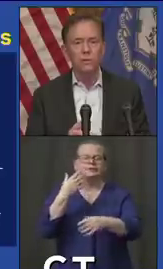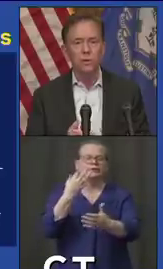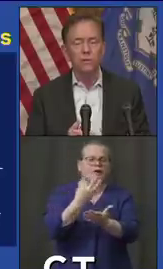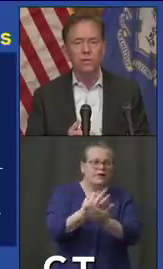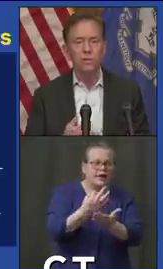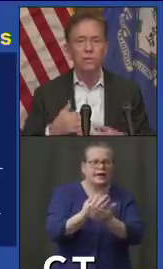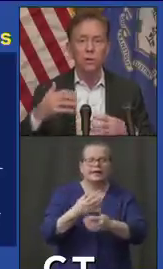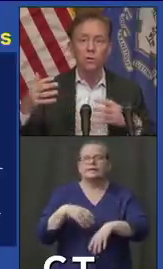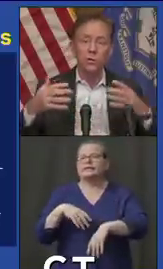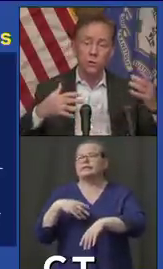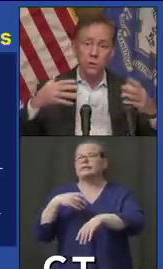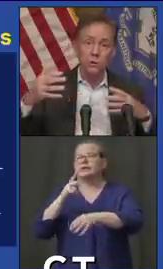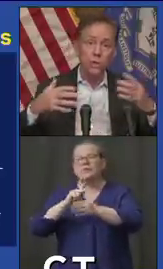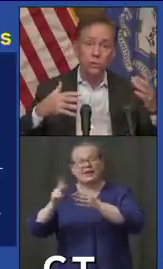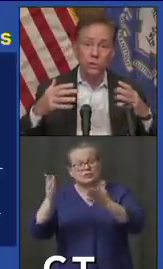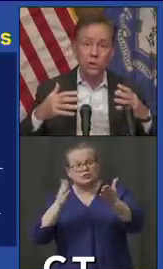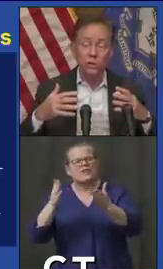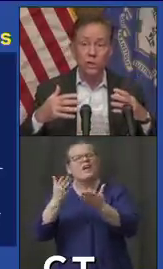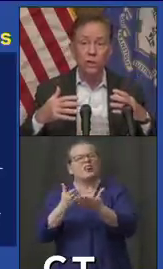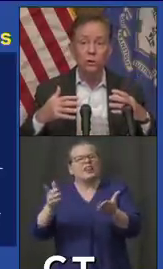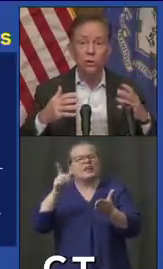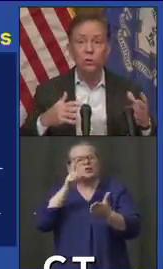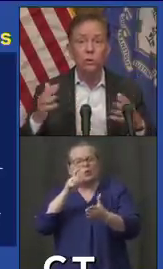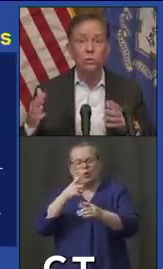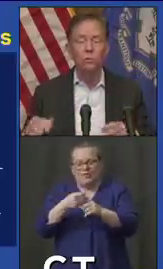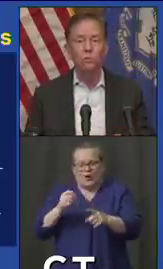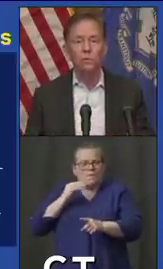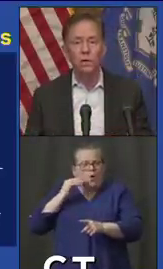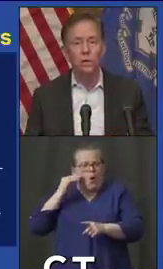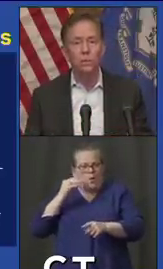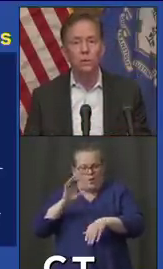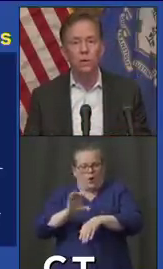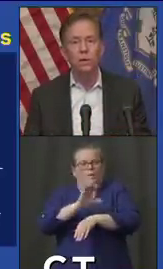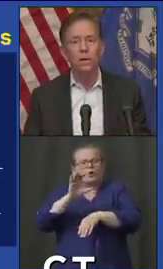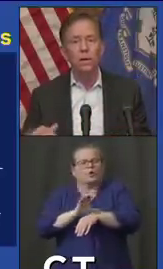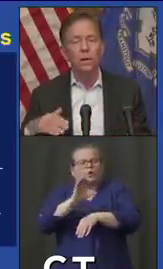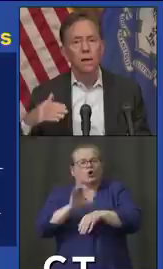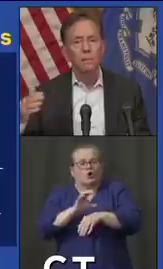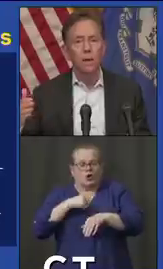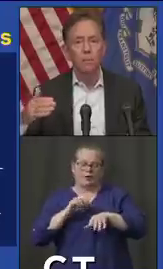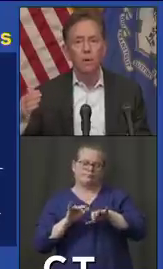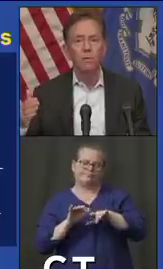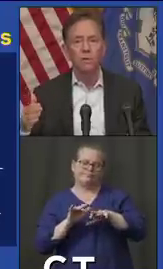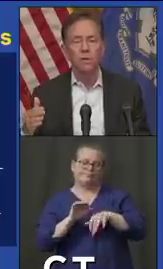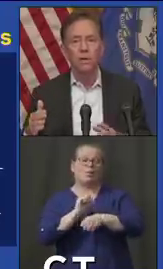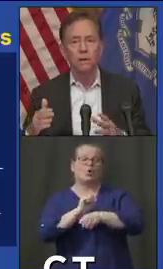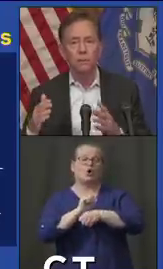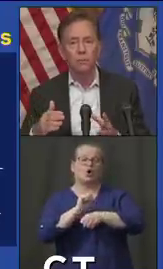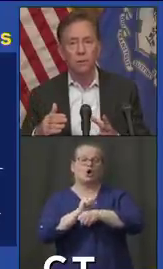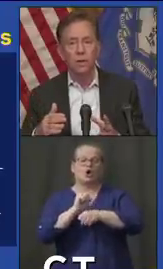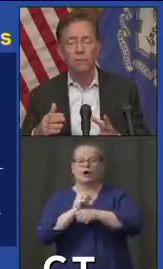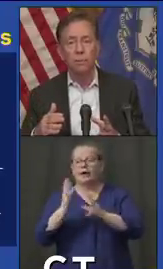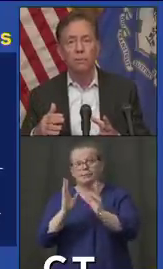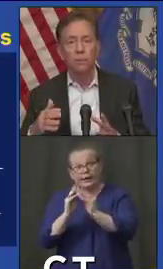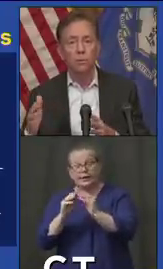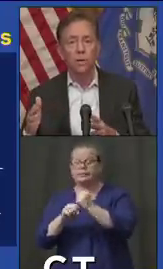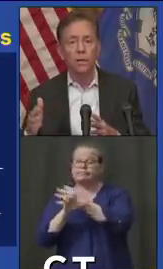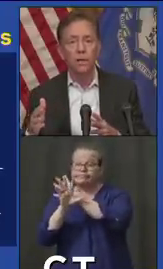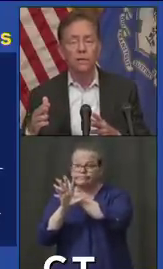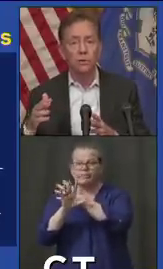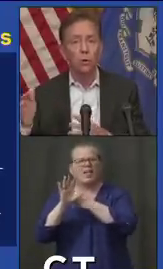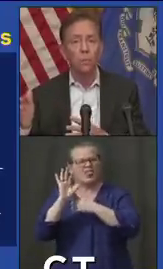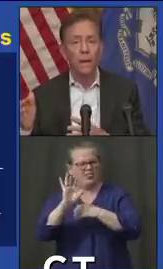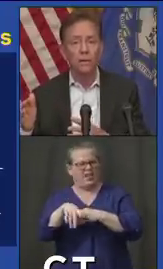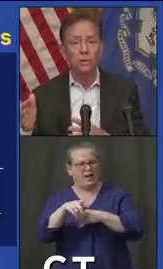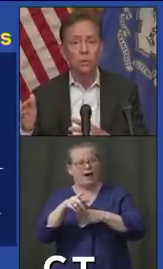professional services, those that you can continue to do through telecommuting. And maybe over time, we're giving people a green